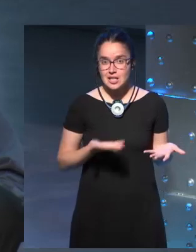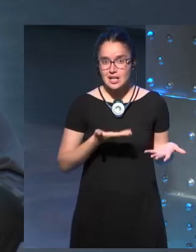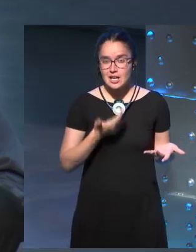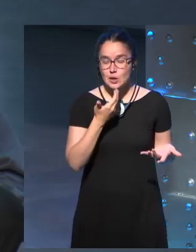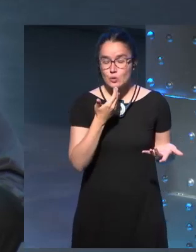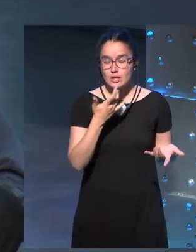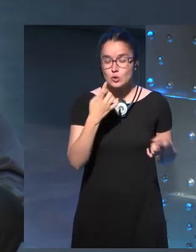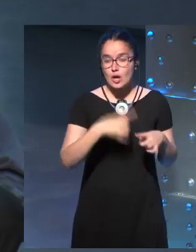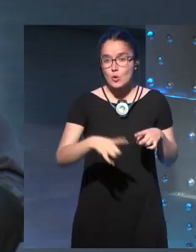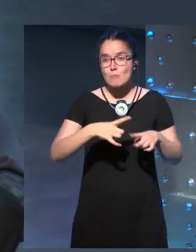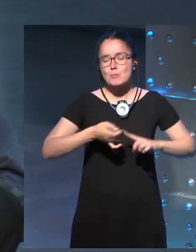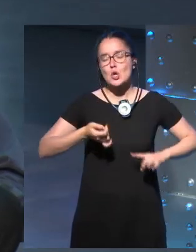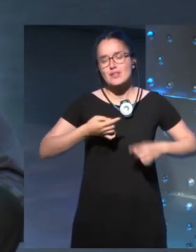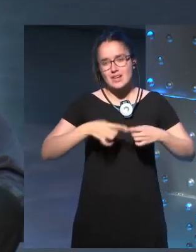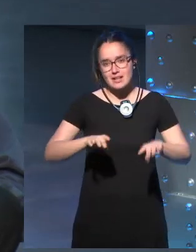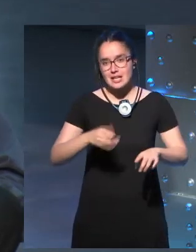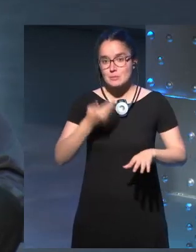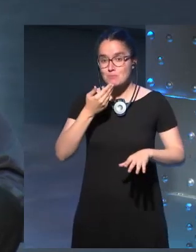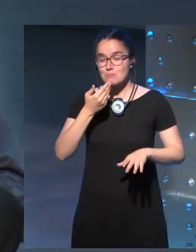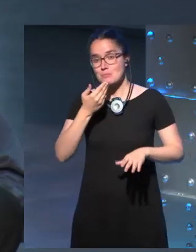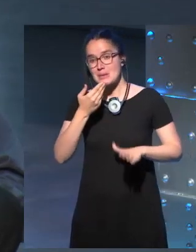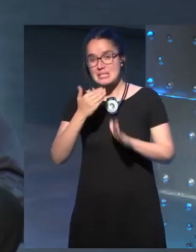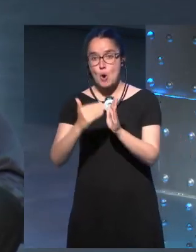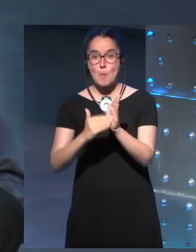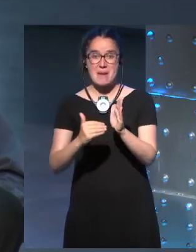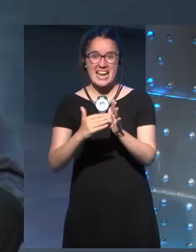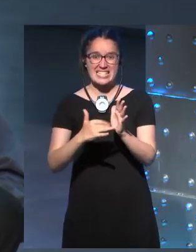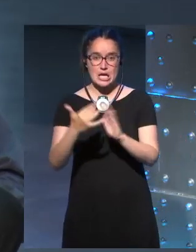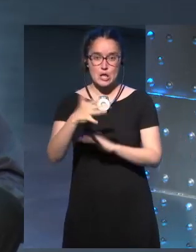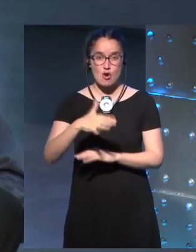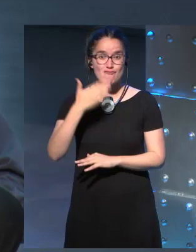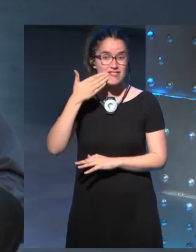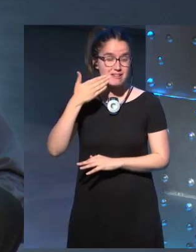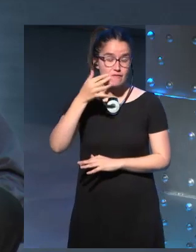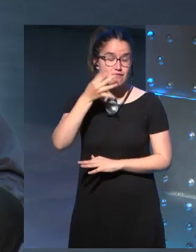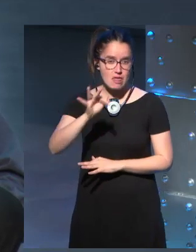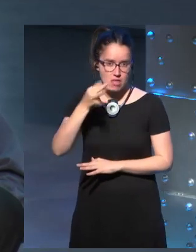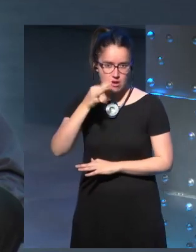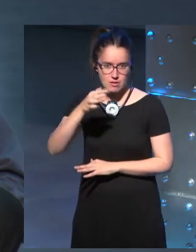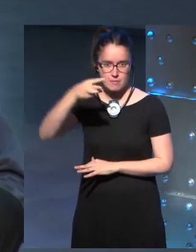that in France, and but still